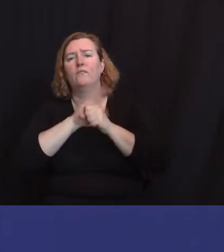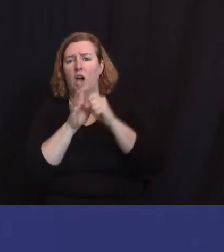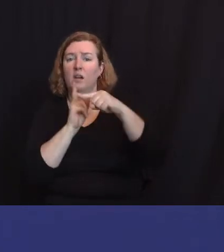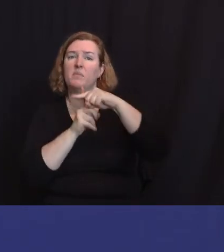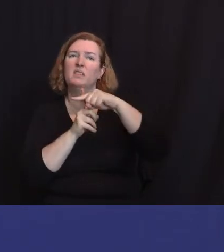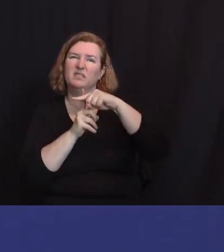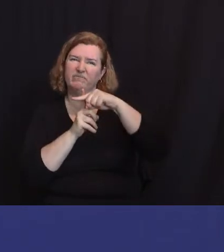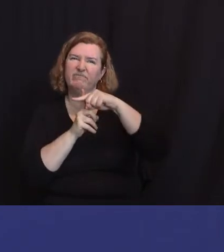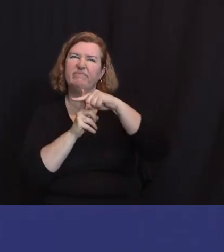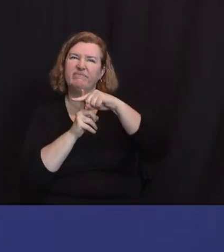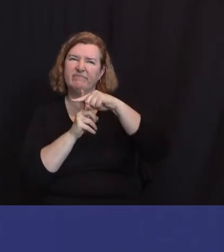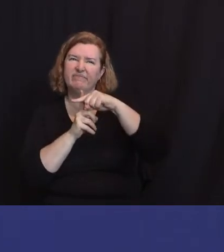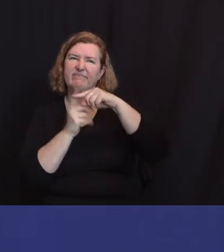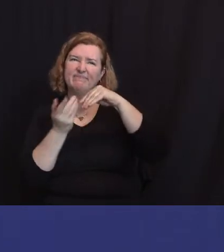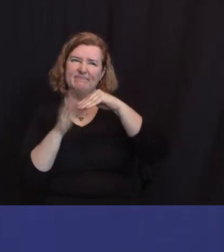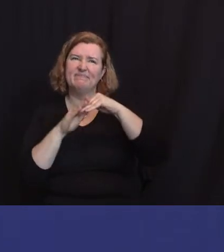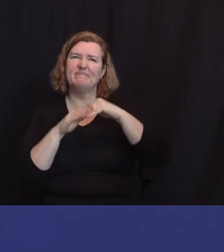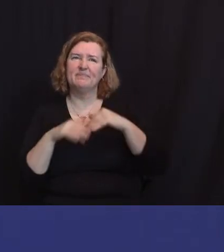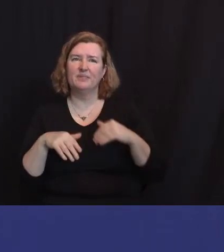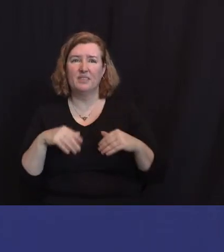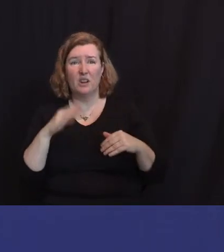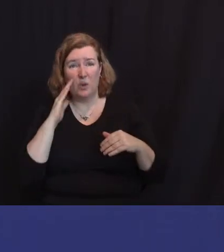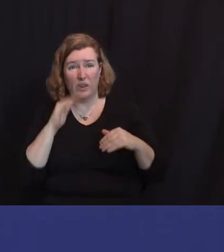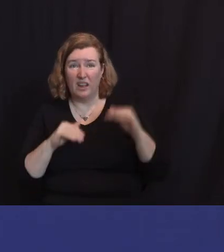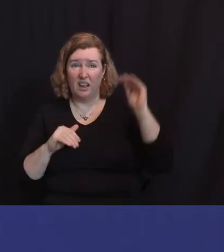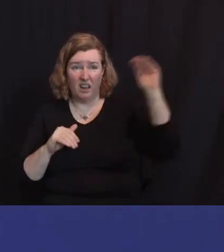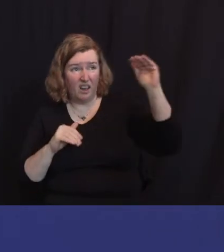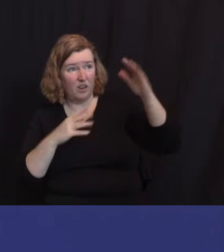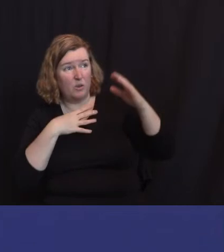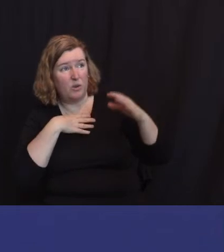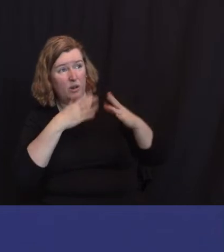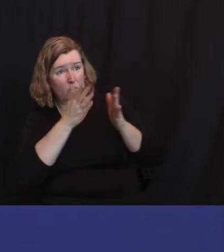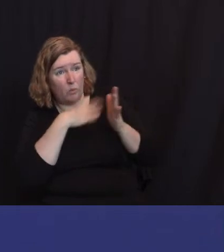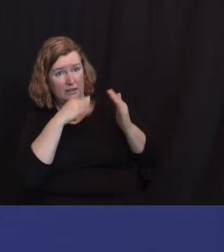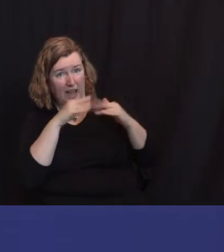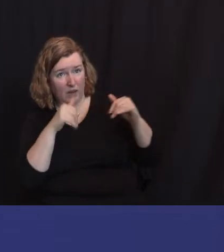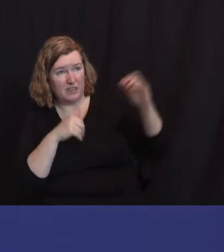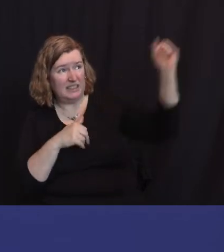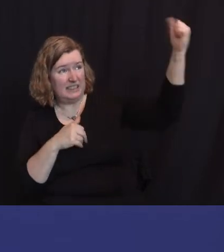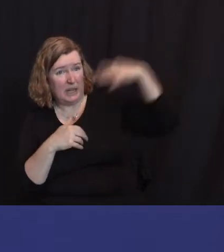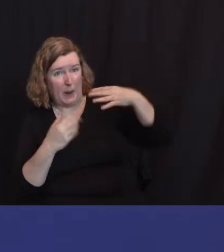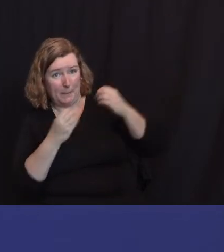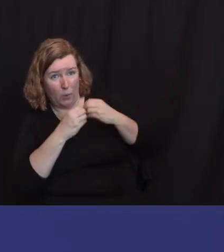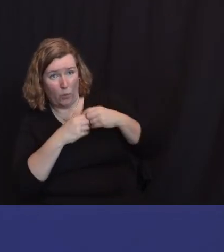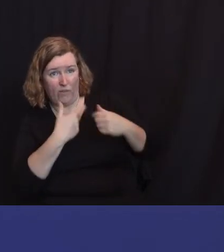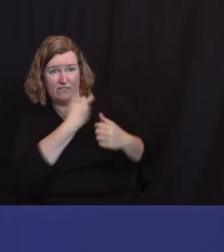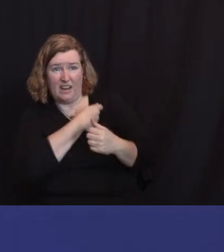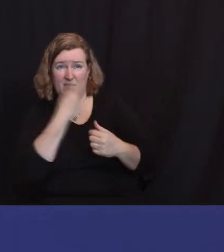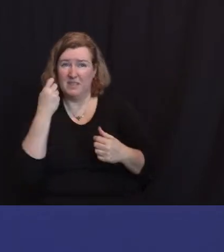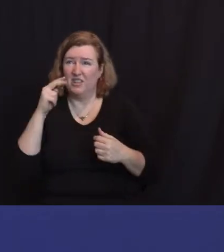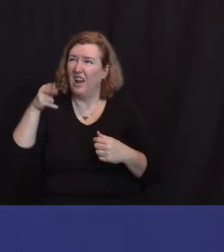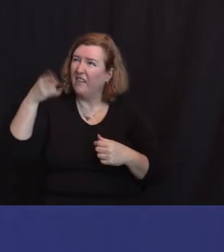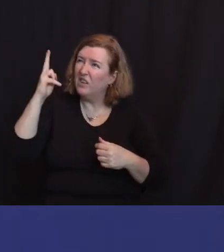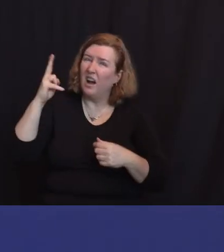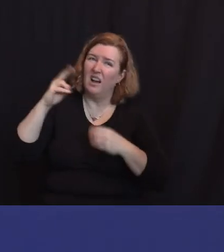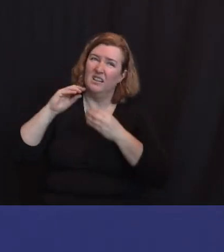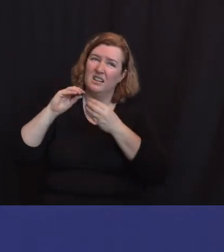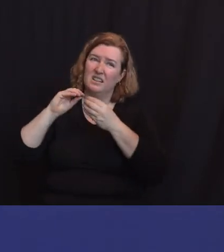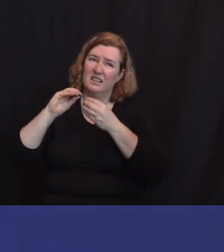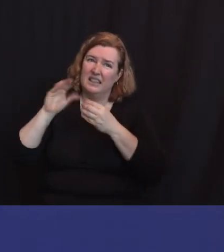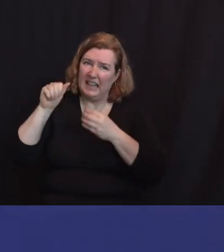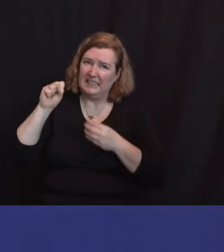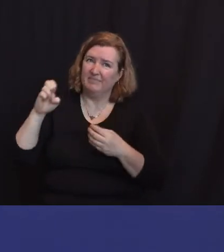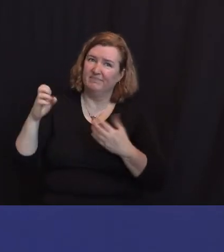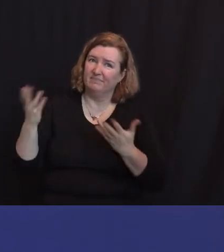cases. Will you be asking the White House to send New Jersey more doses based on our high case count? And then I have 2 from